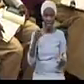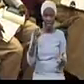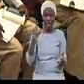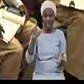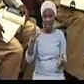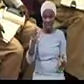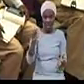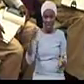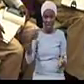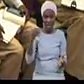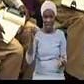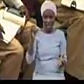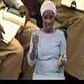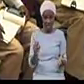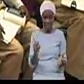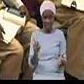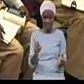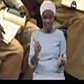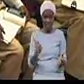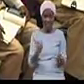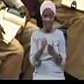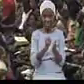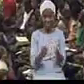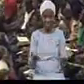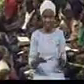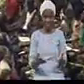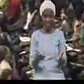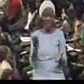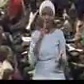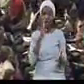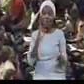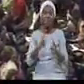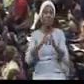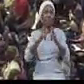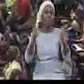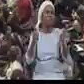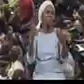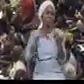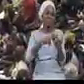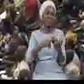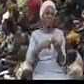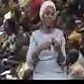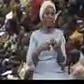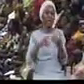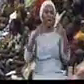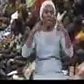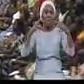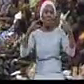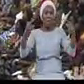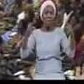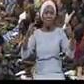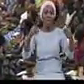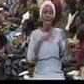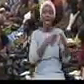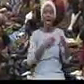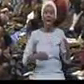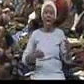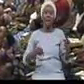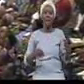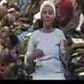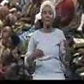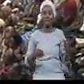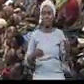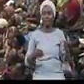Peace in this state. Prosperity in this state. Progress in this state. Abundance